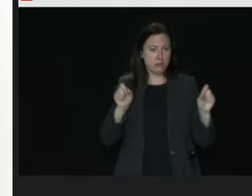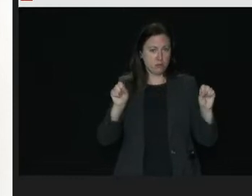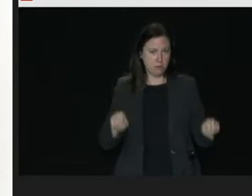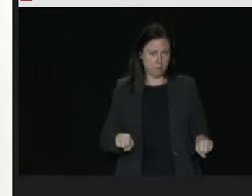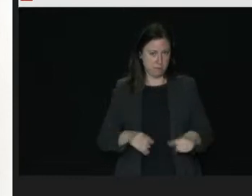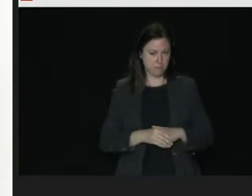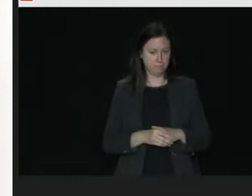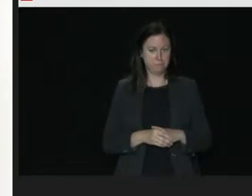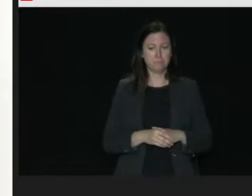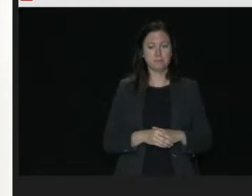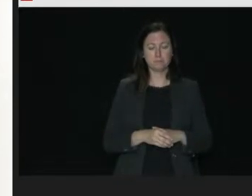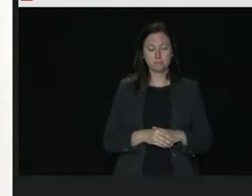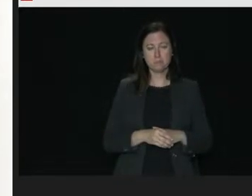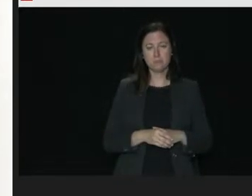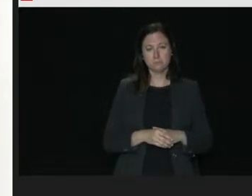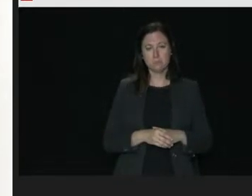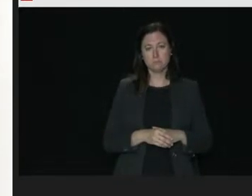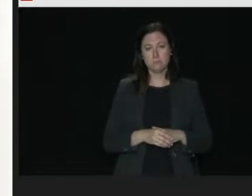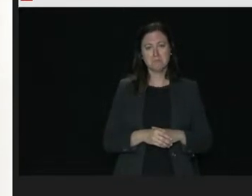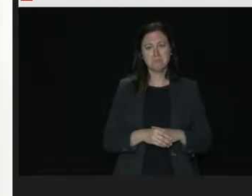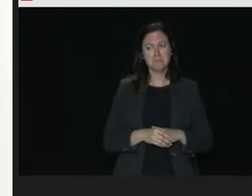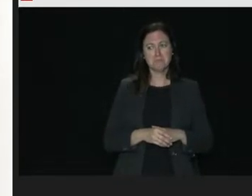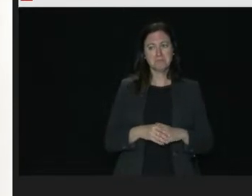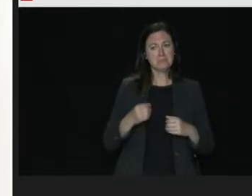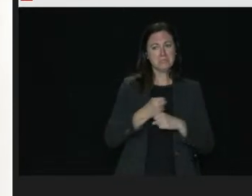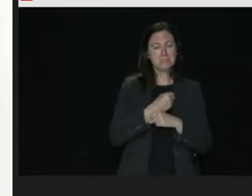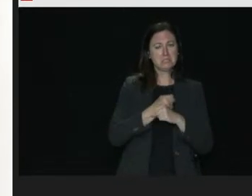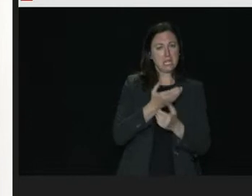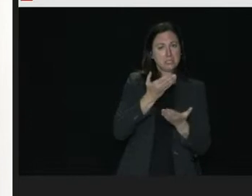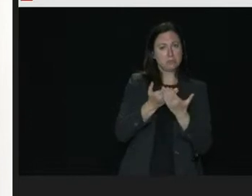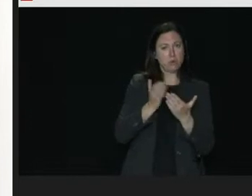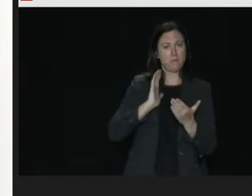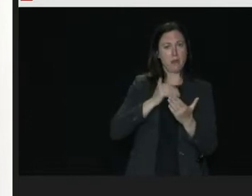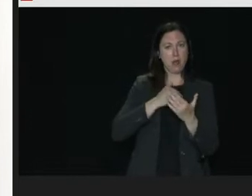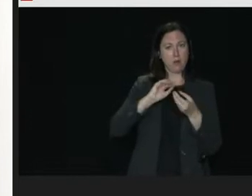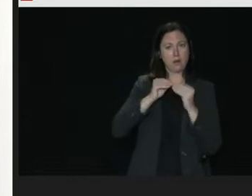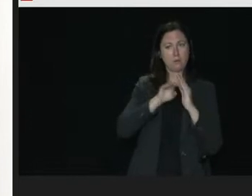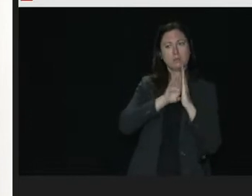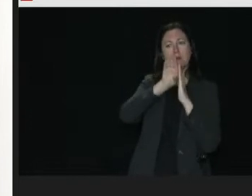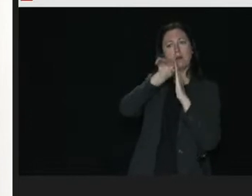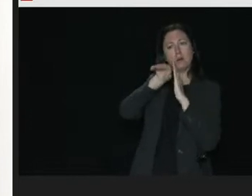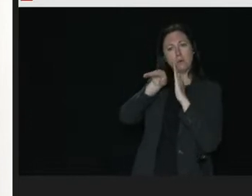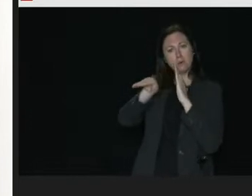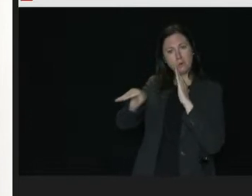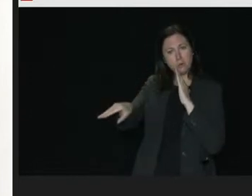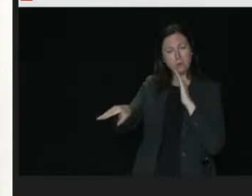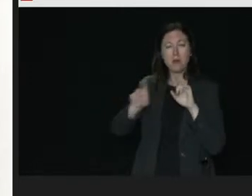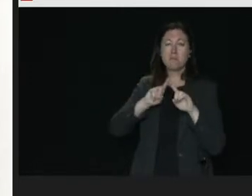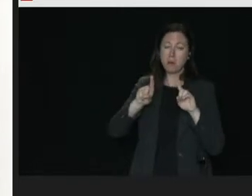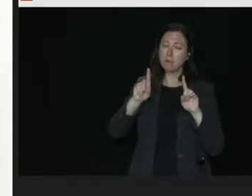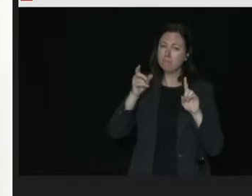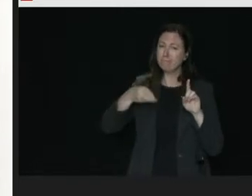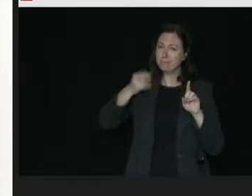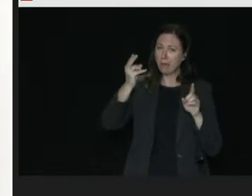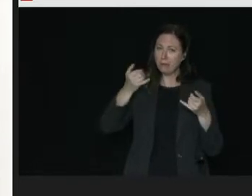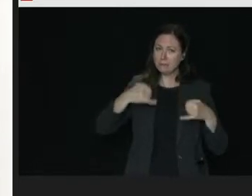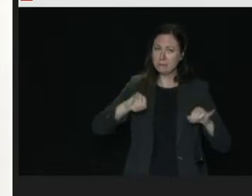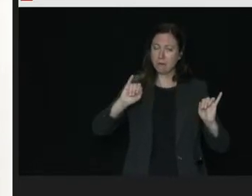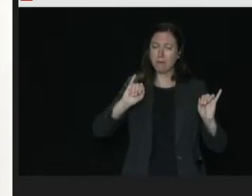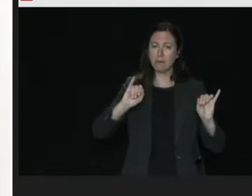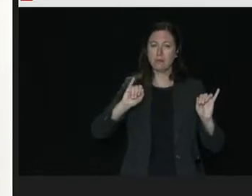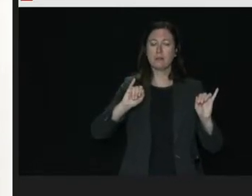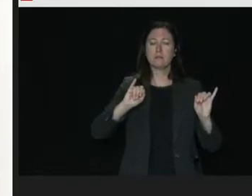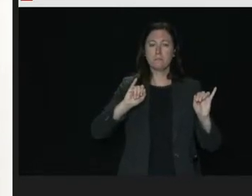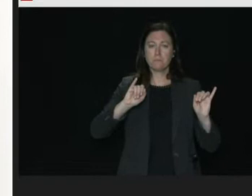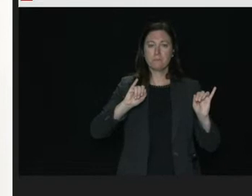Nationally, case counts have leveled off, but are still high overall, and infection rates are exceedingly